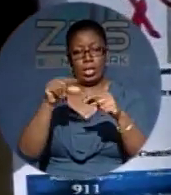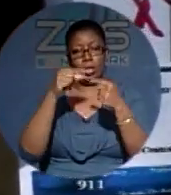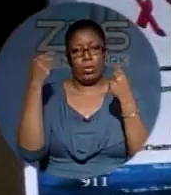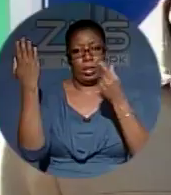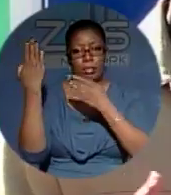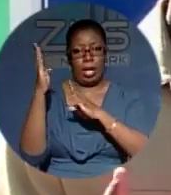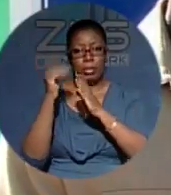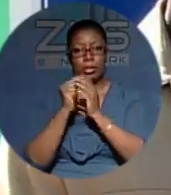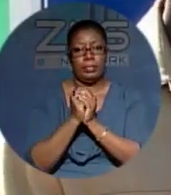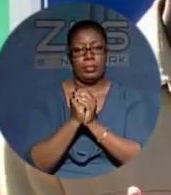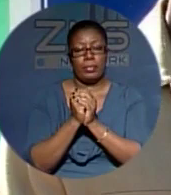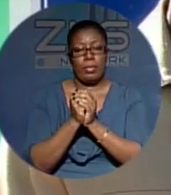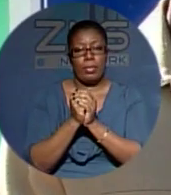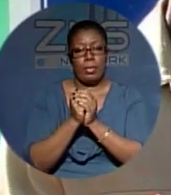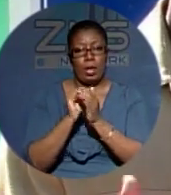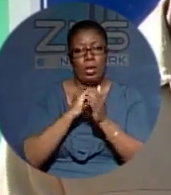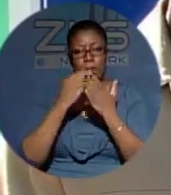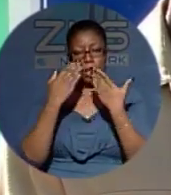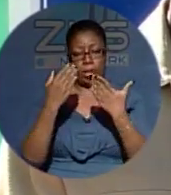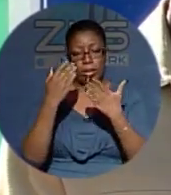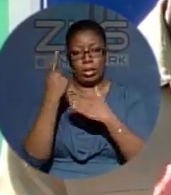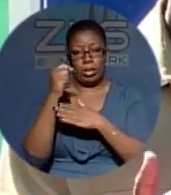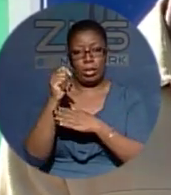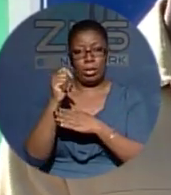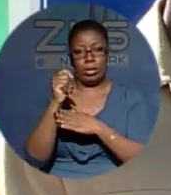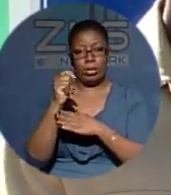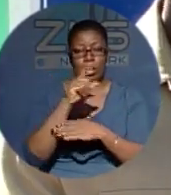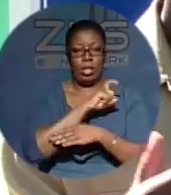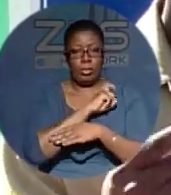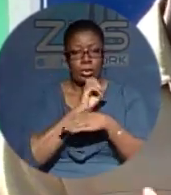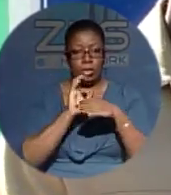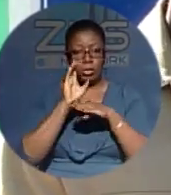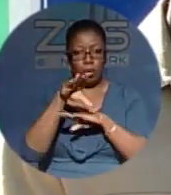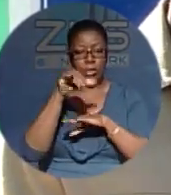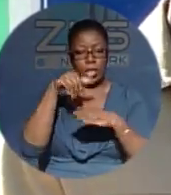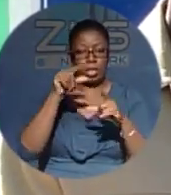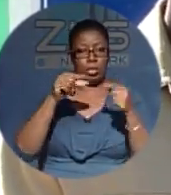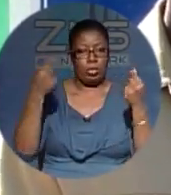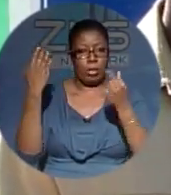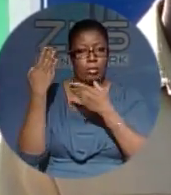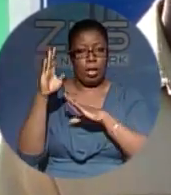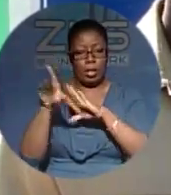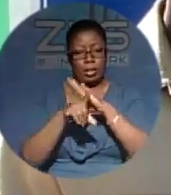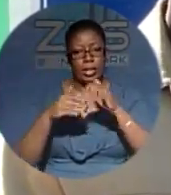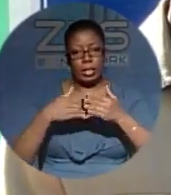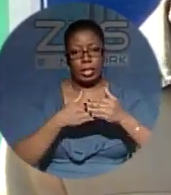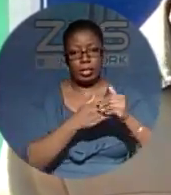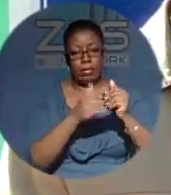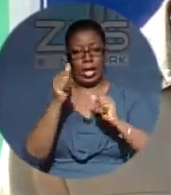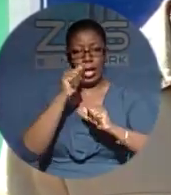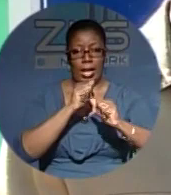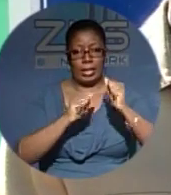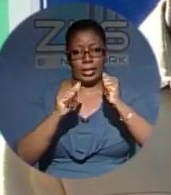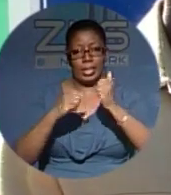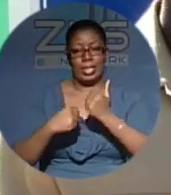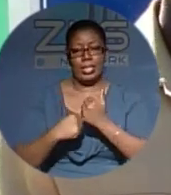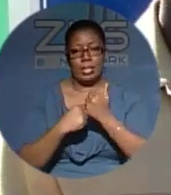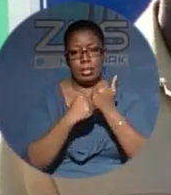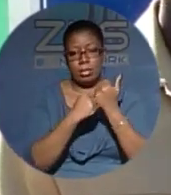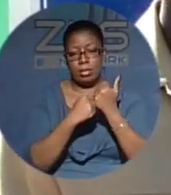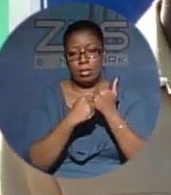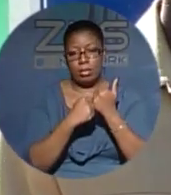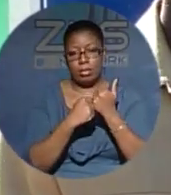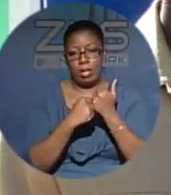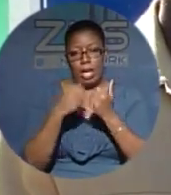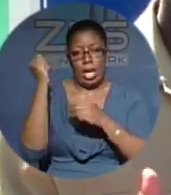Bahama. I want to commend the officers of the Royal Bahamas Police Force, particularly in Grand Bahama, under the leadership of Acting Assistant Commissioner Embrick